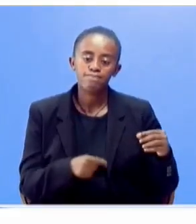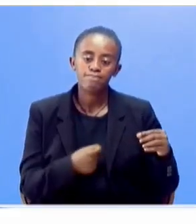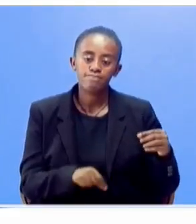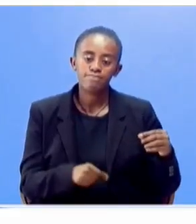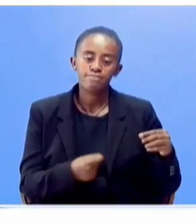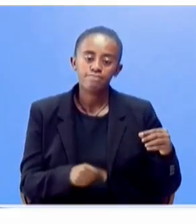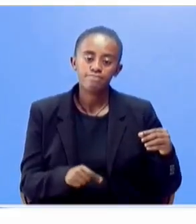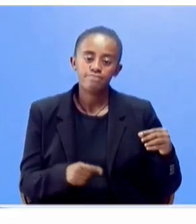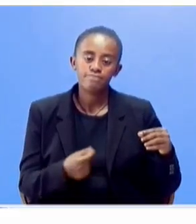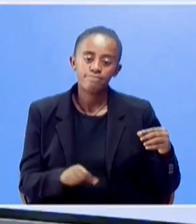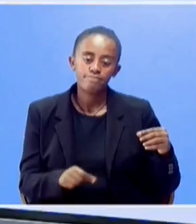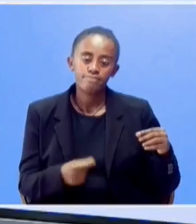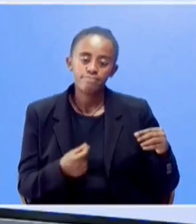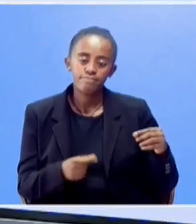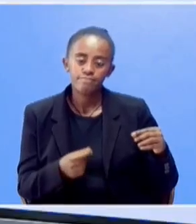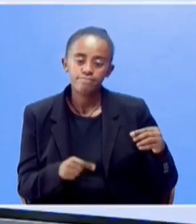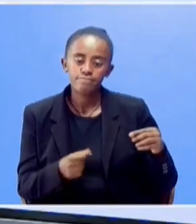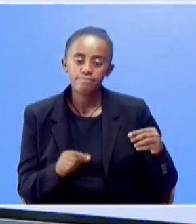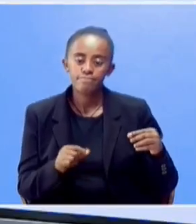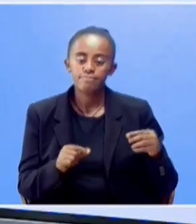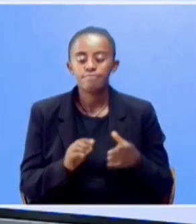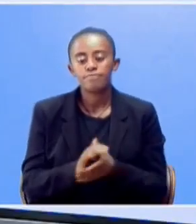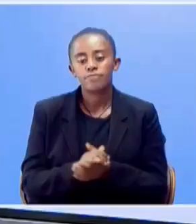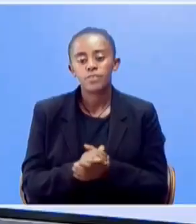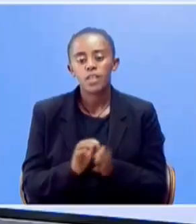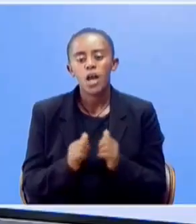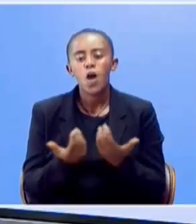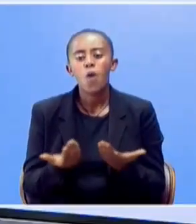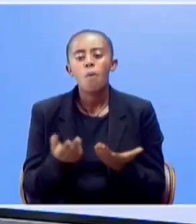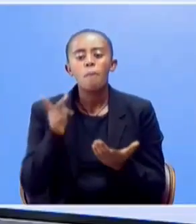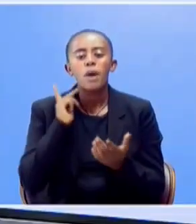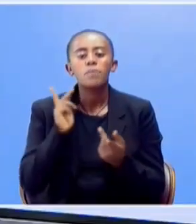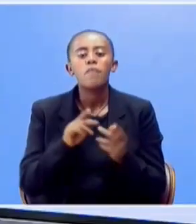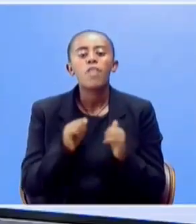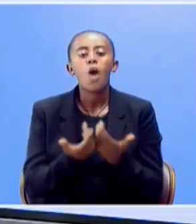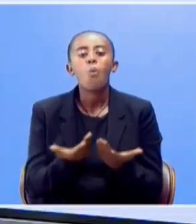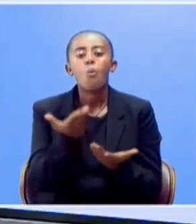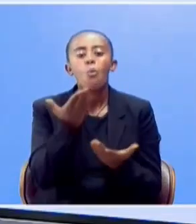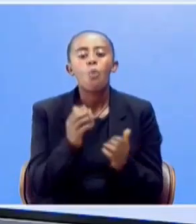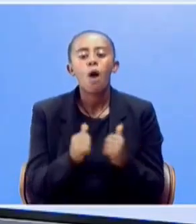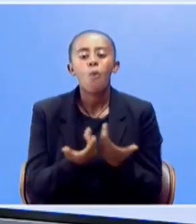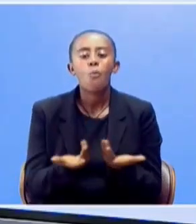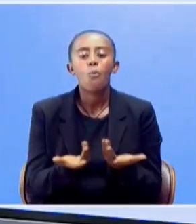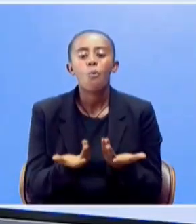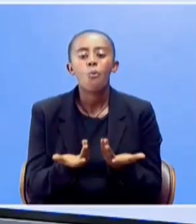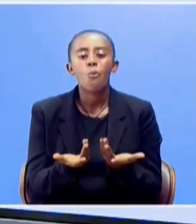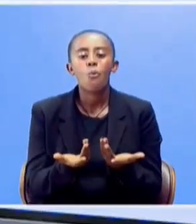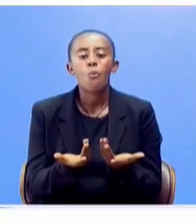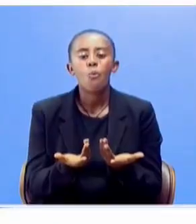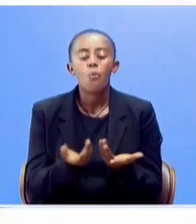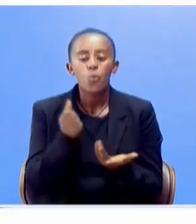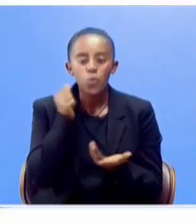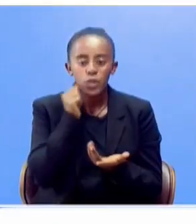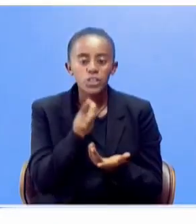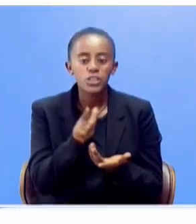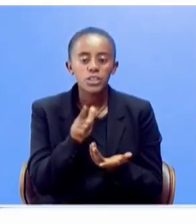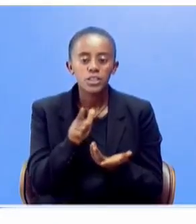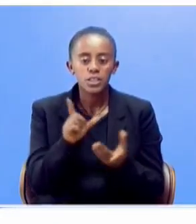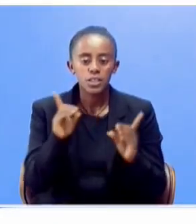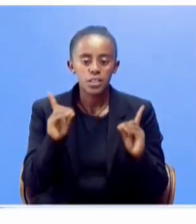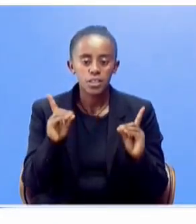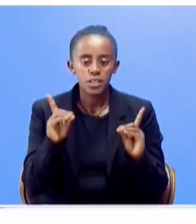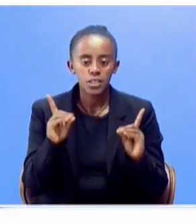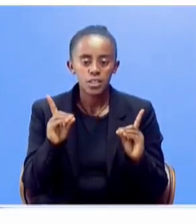She play a guitar. How do we make it past perfect? Yeah? She had,